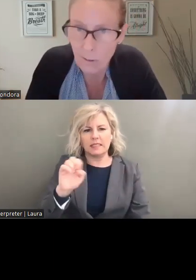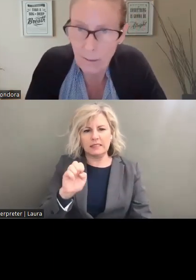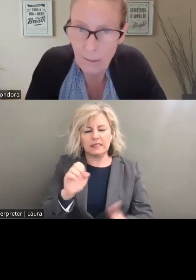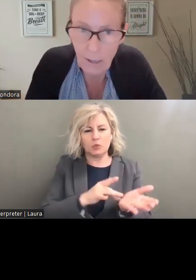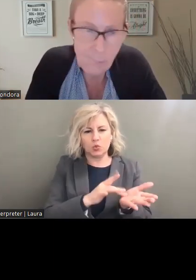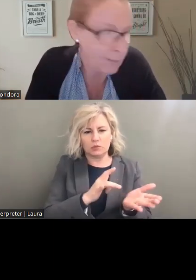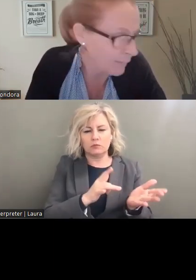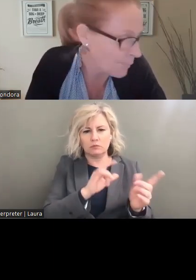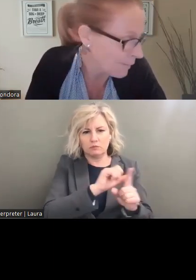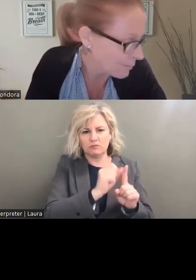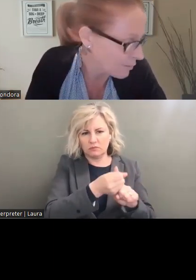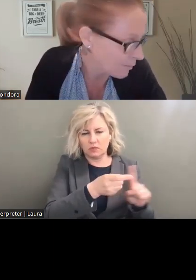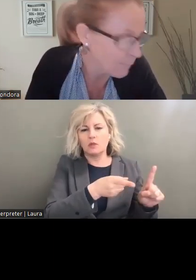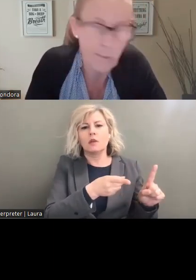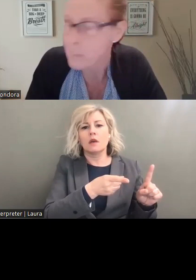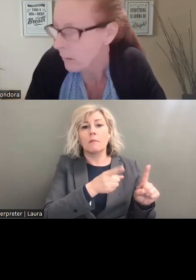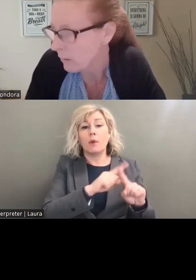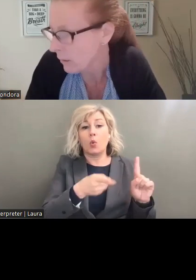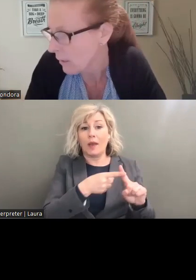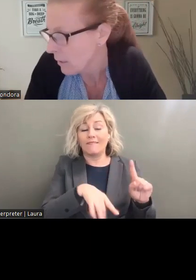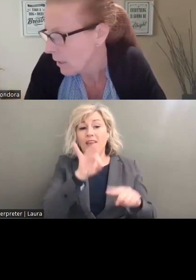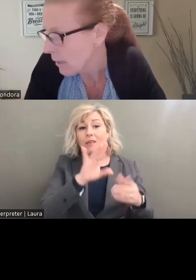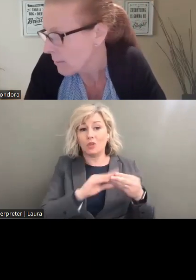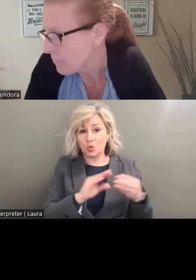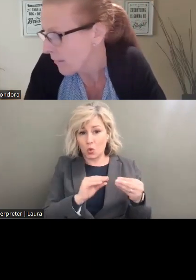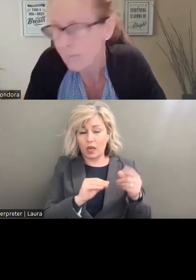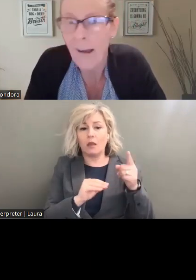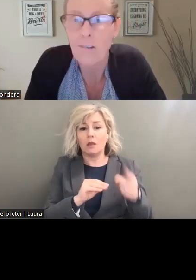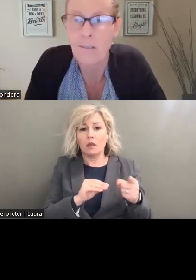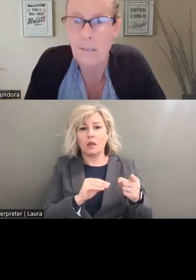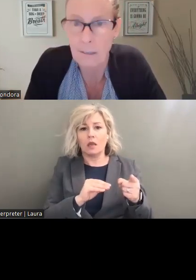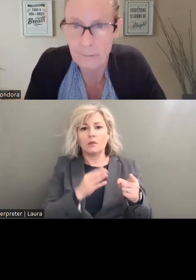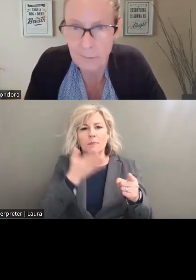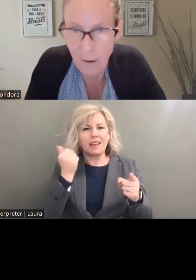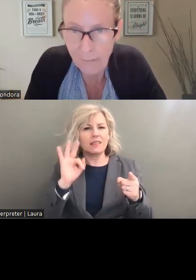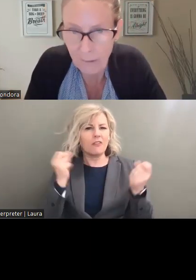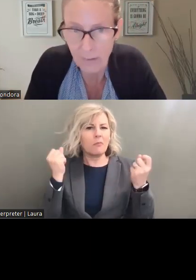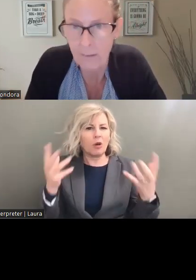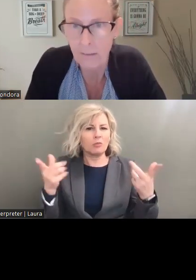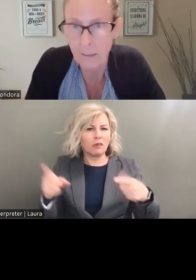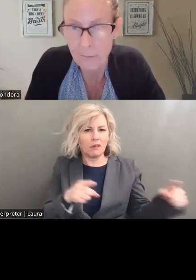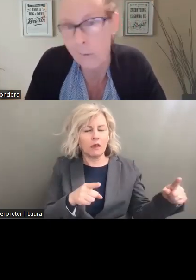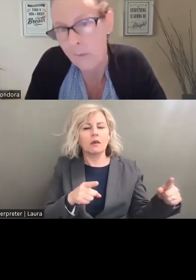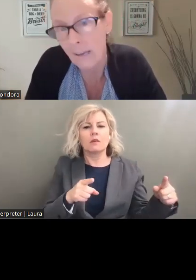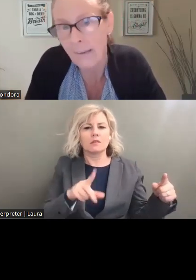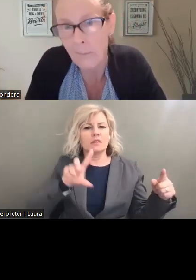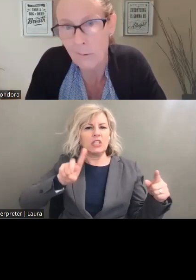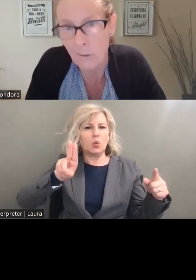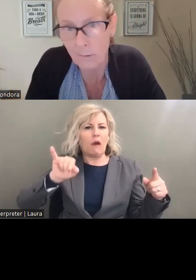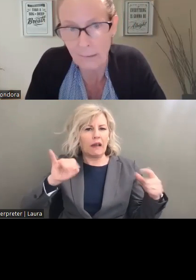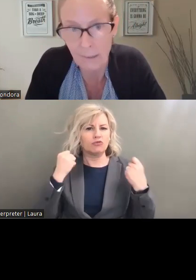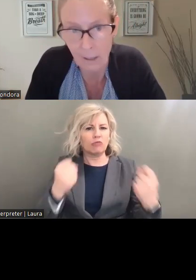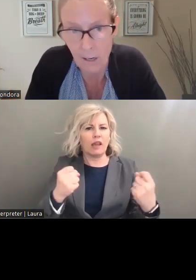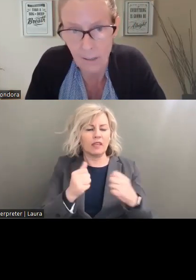that this story picked up, it was for multiple infractions of driving under the influence, at times